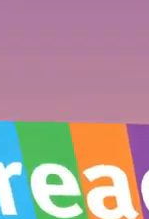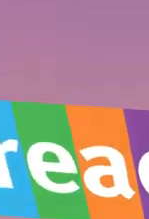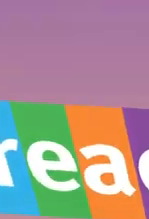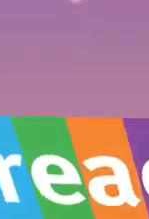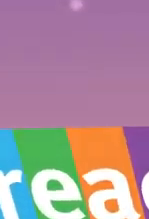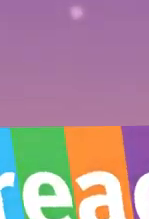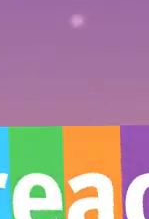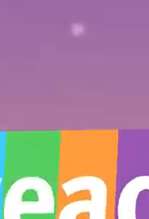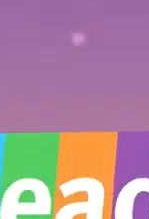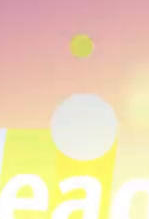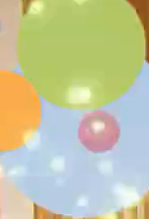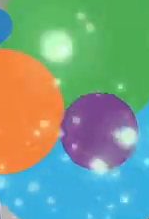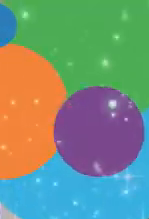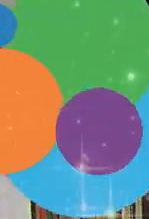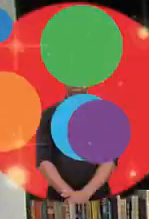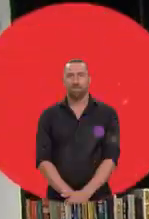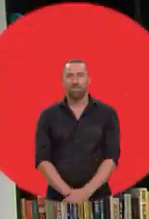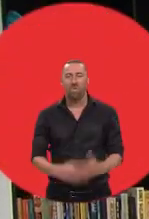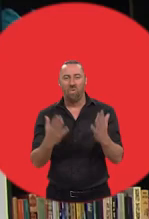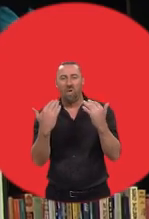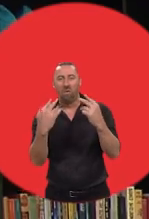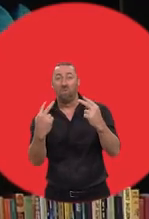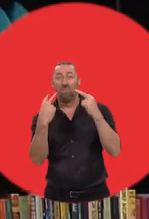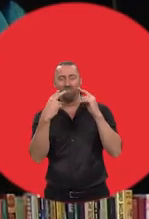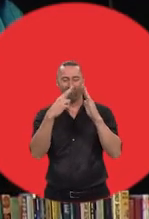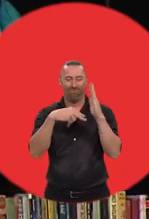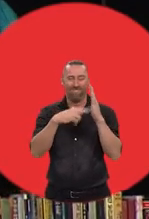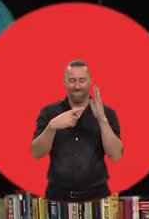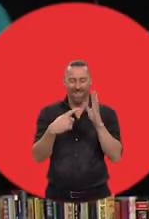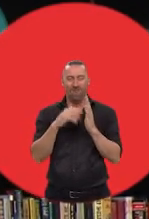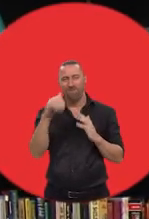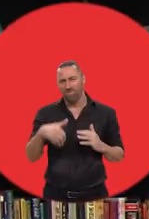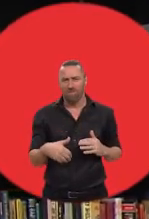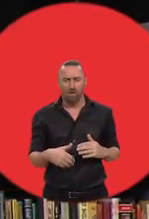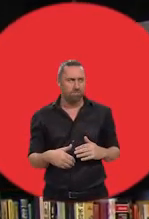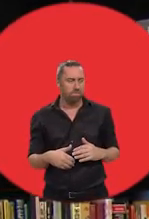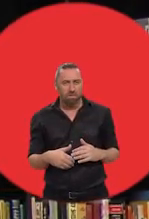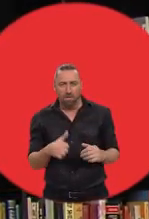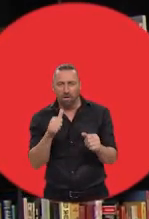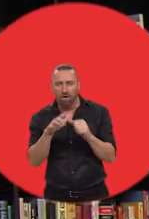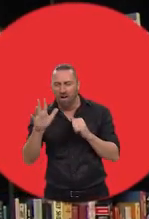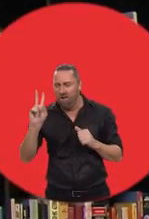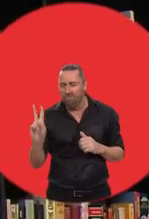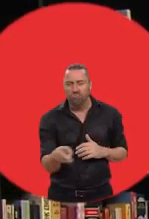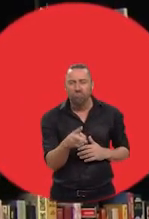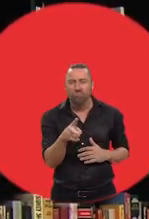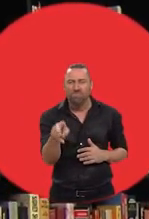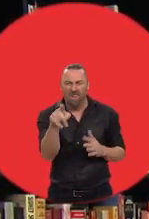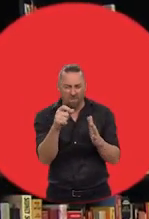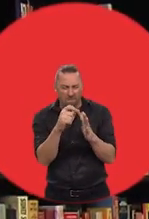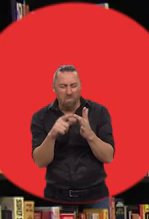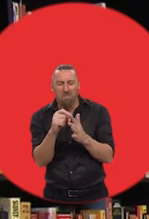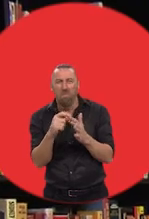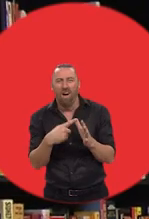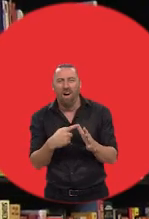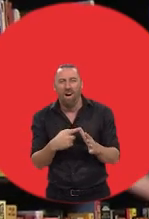Reading at Home TV. Welcome back to Reading at Home. Wasn't that a great adventure that Pippa went on in the storybook? She had